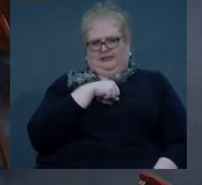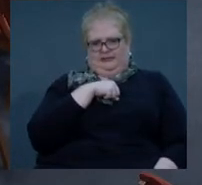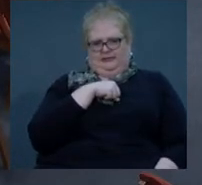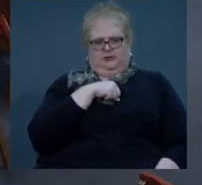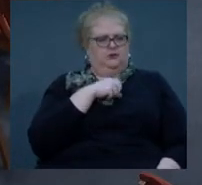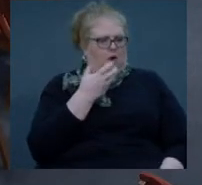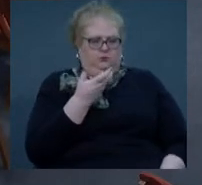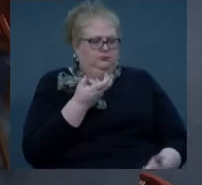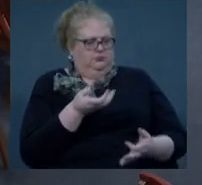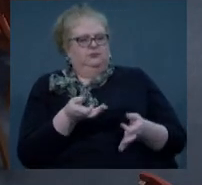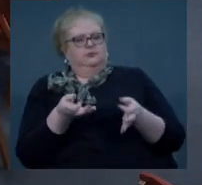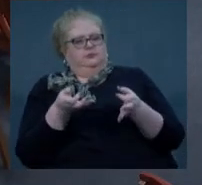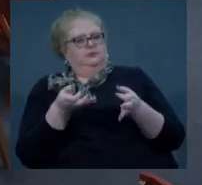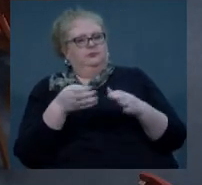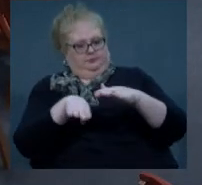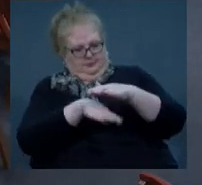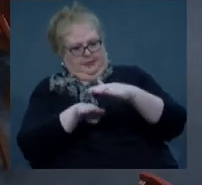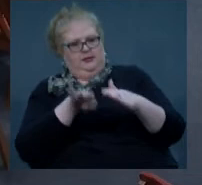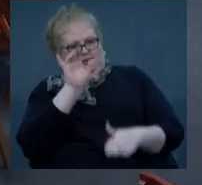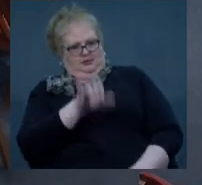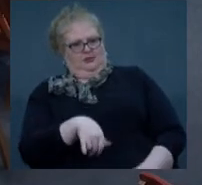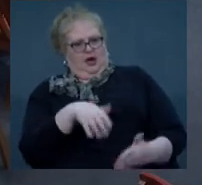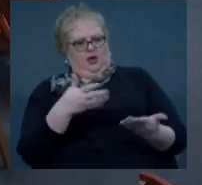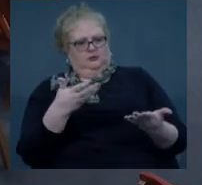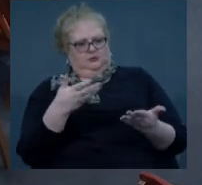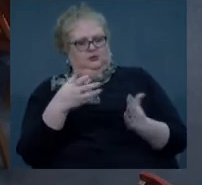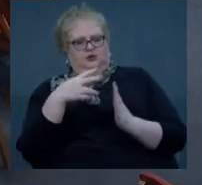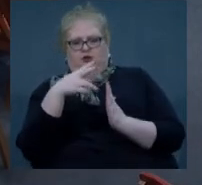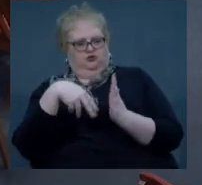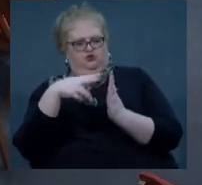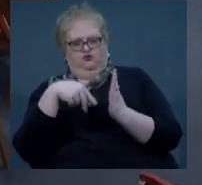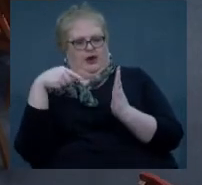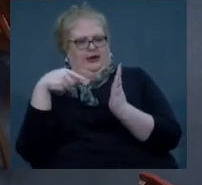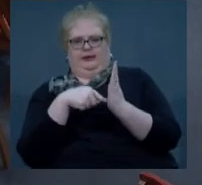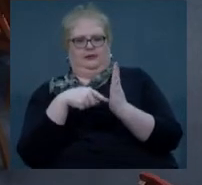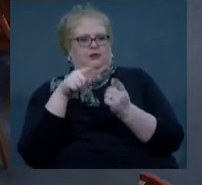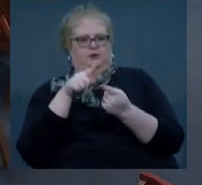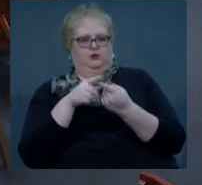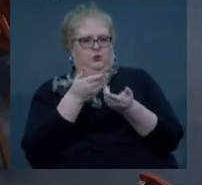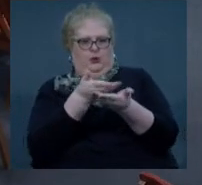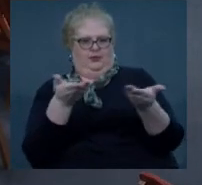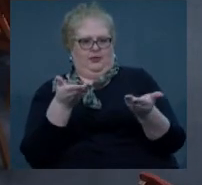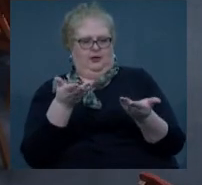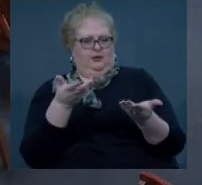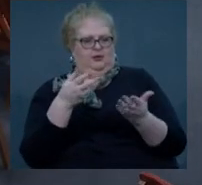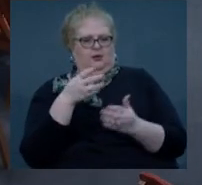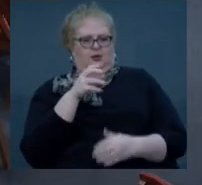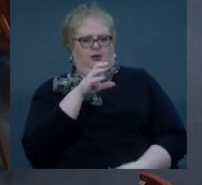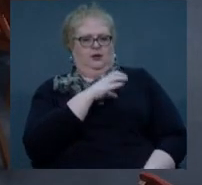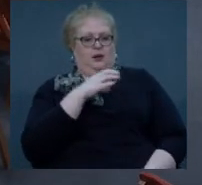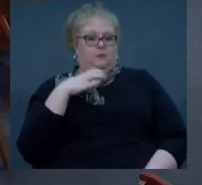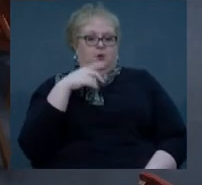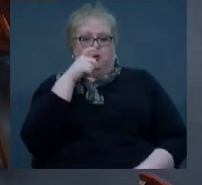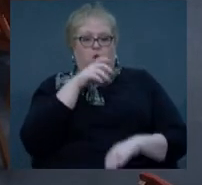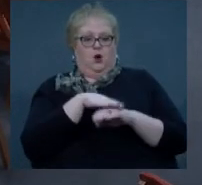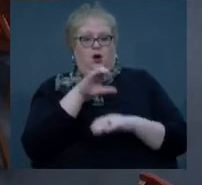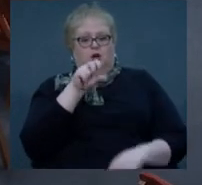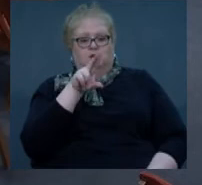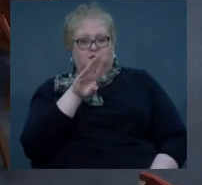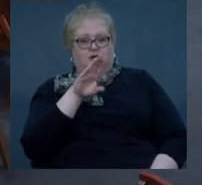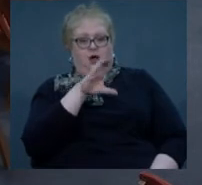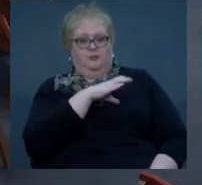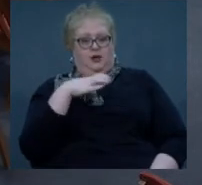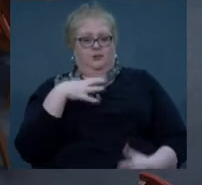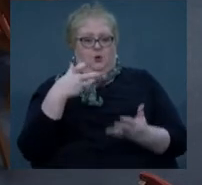what it is. They just are reading all of that to the applicant. And if the commissioner who's on the subcommittee wants to discuss it,